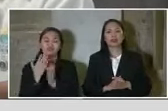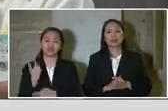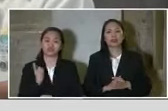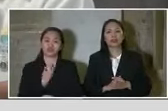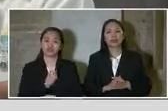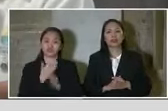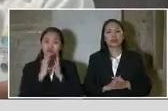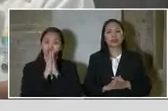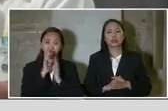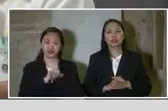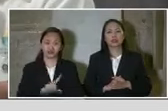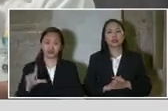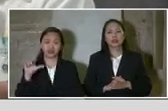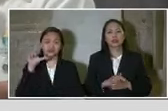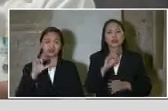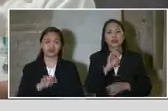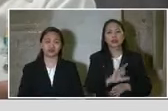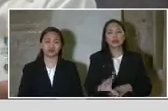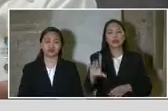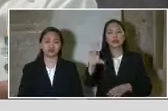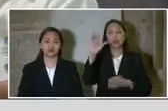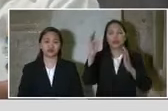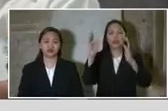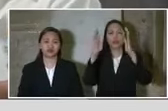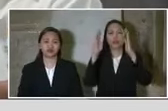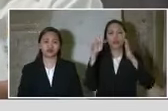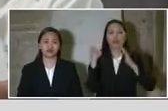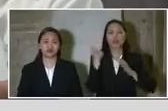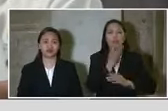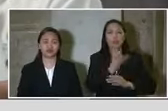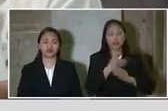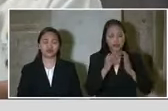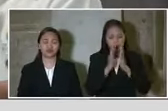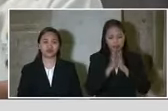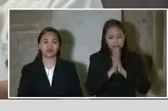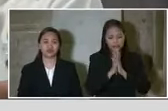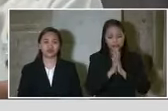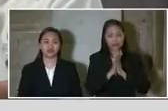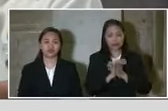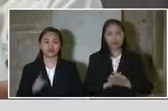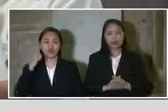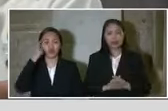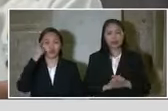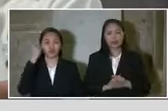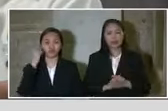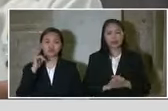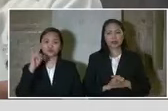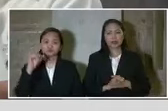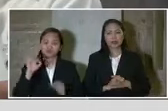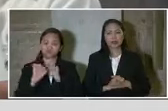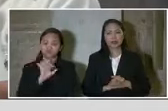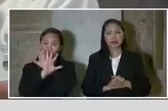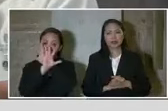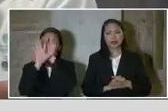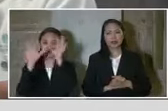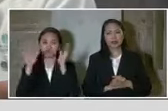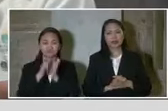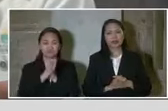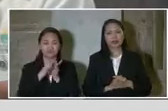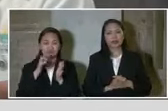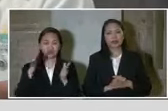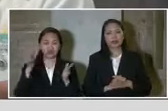the Lord. Lord, hear our prayer. That eternal light may shine on the